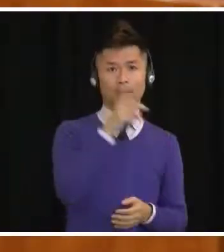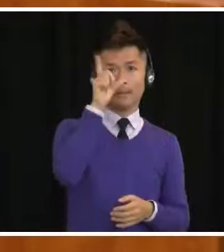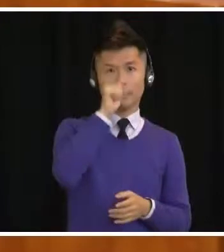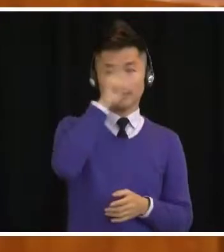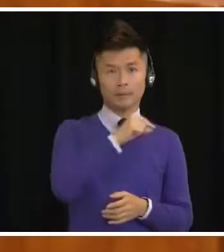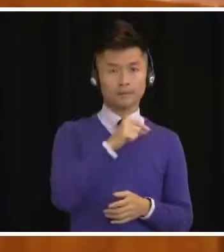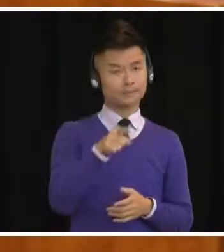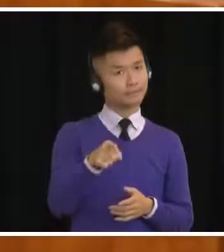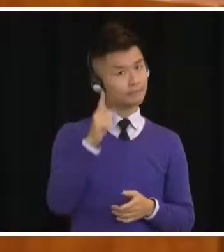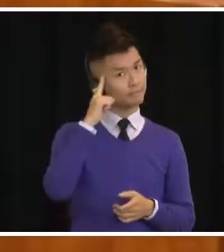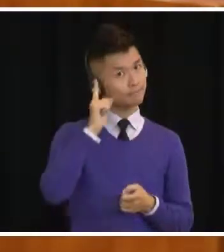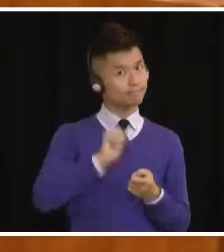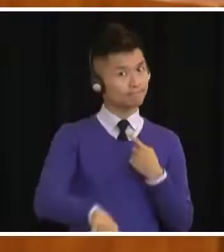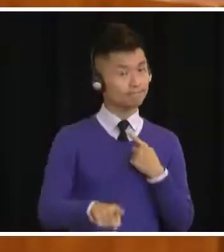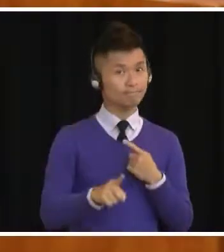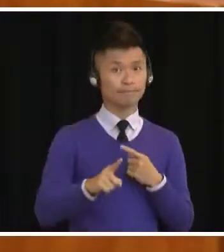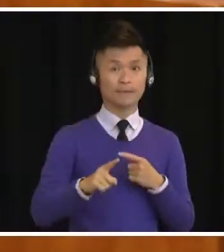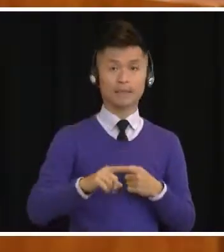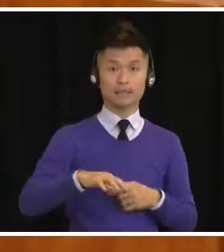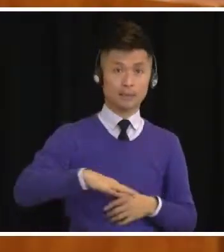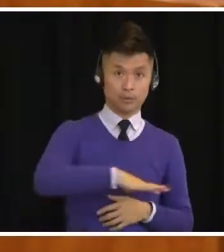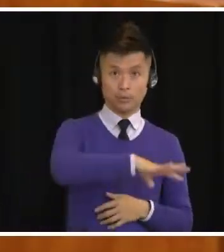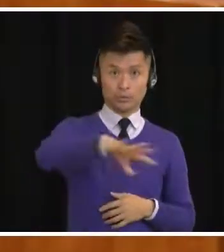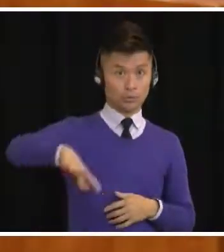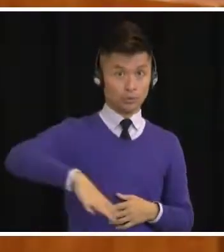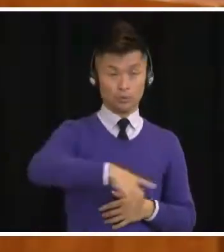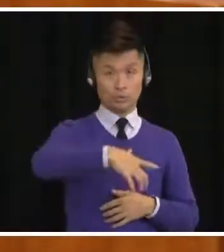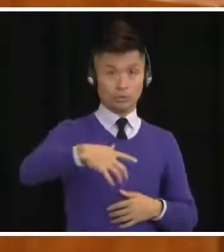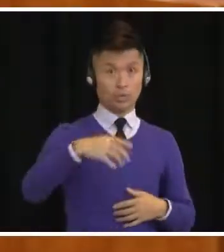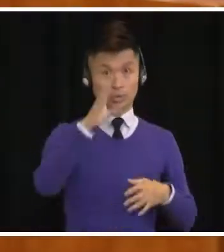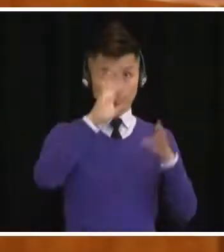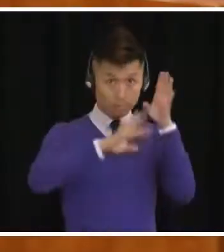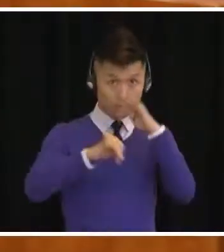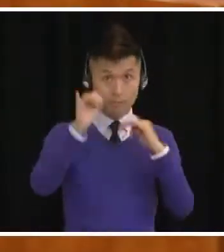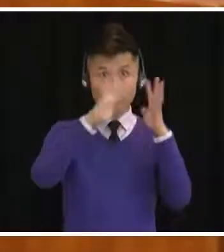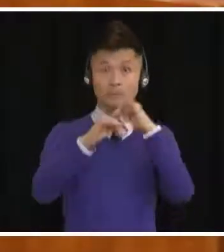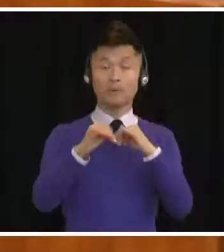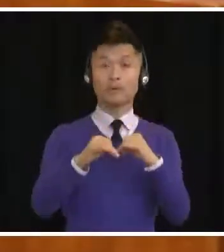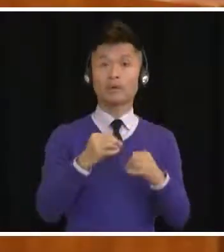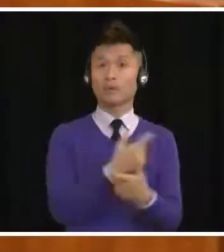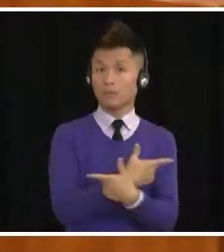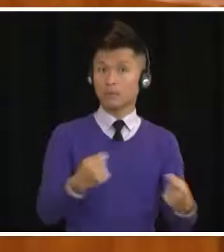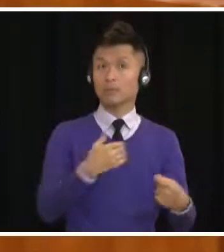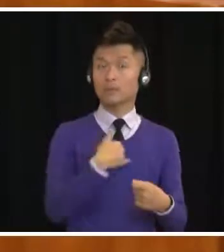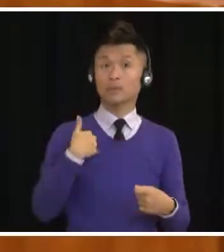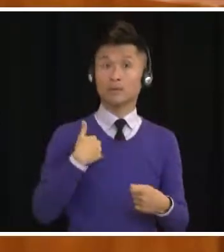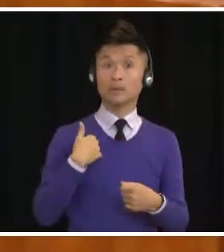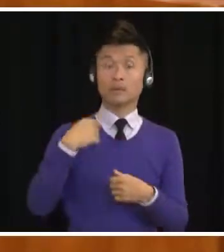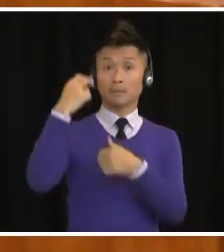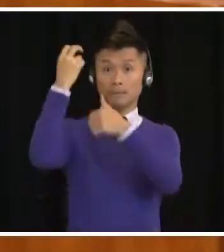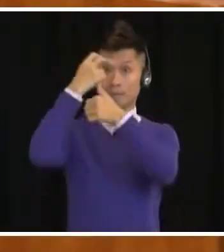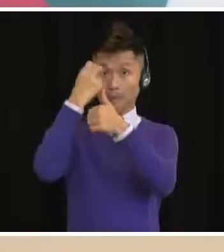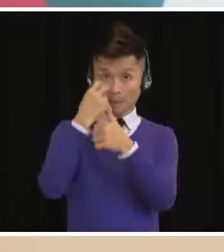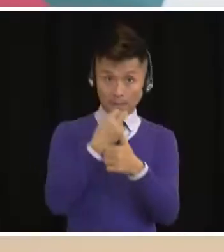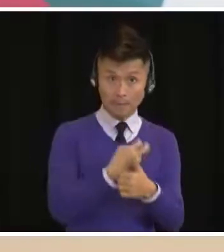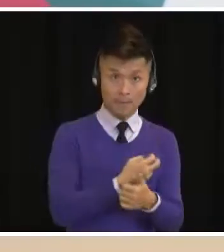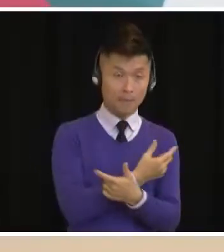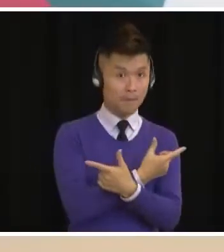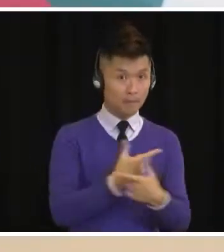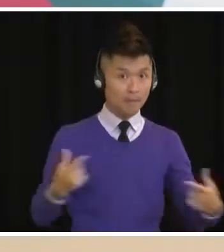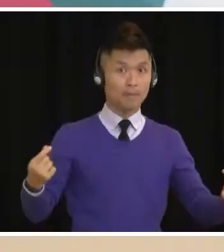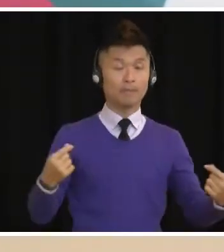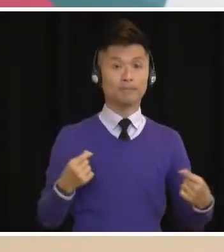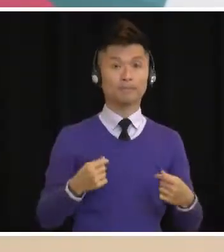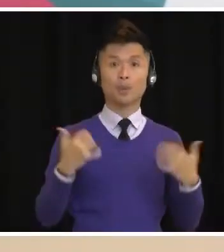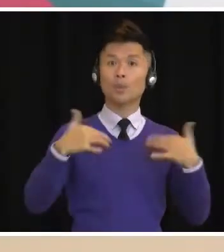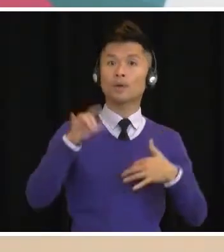a systematic problem, then we can initiate a systemic investigation